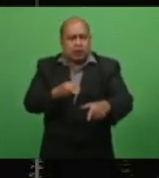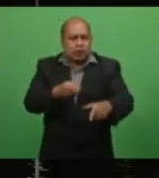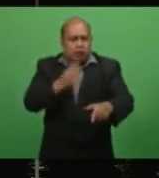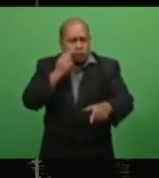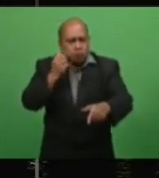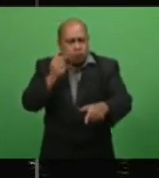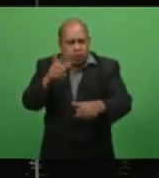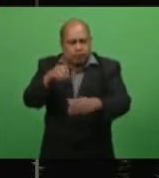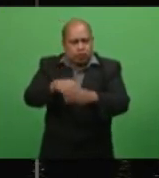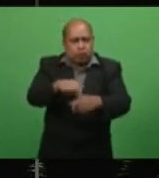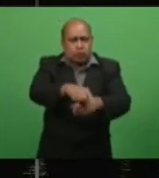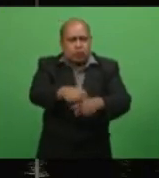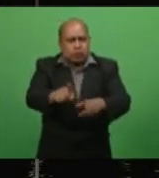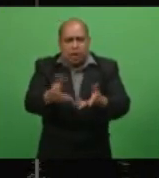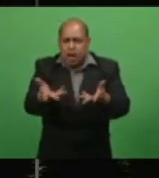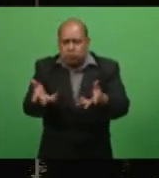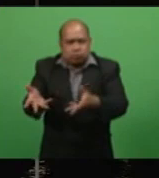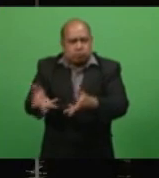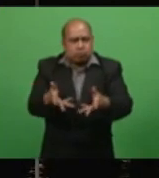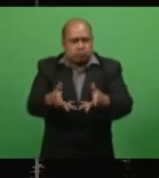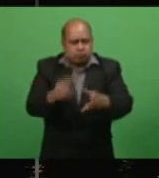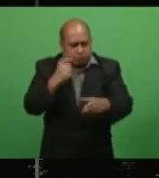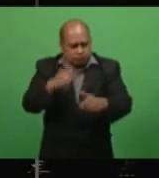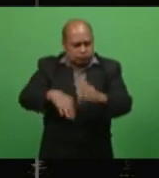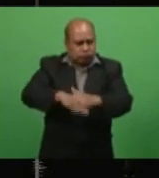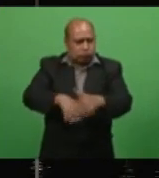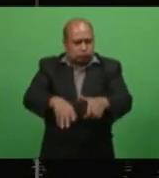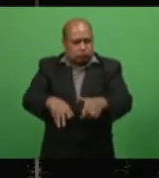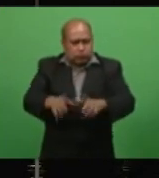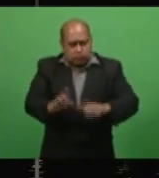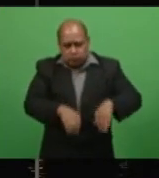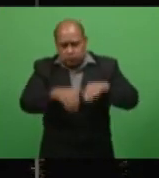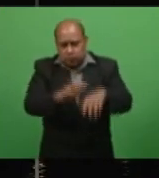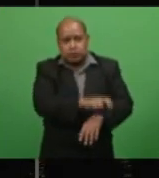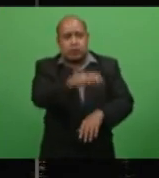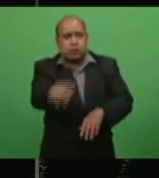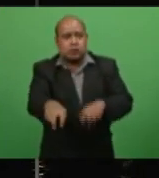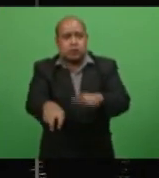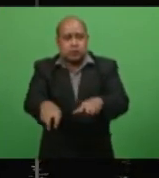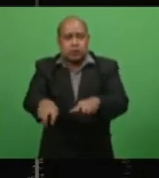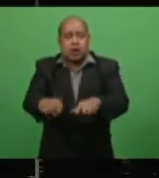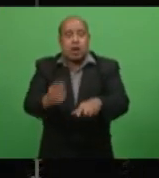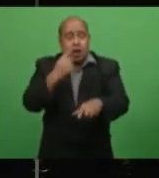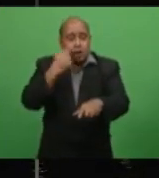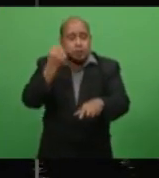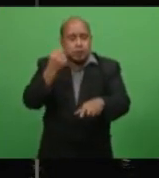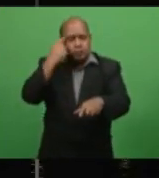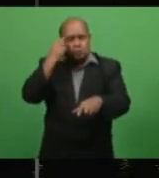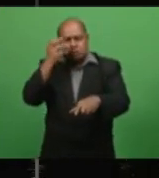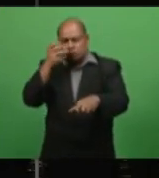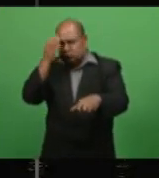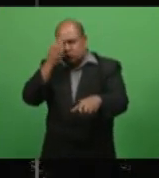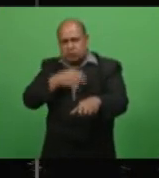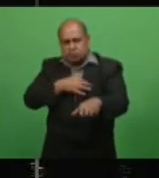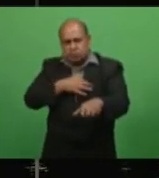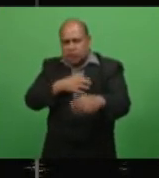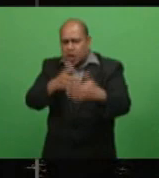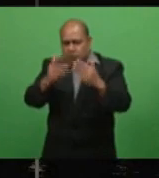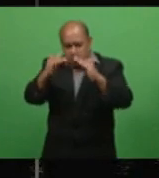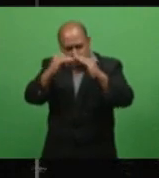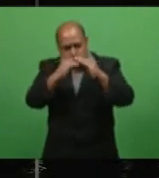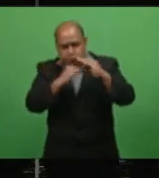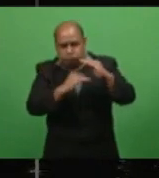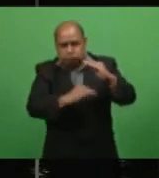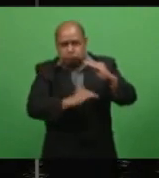and decision-making of the party. RABUKA believes the party hierarchy is flawed, and it's partly to be blamed for the disunity